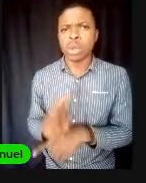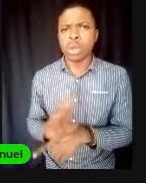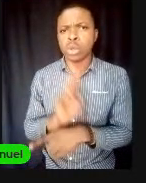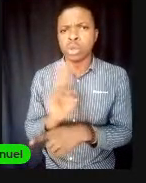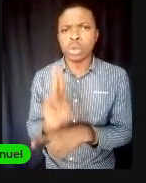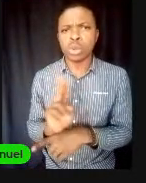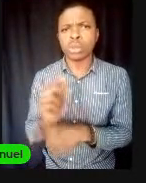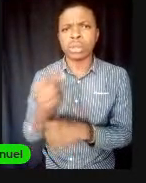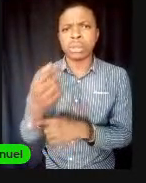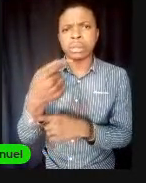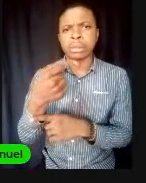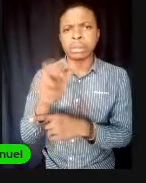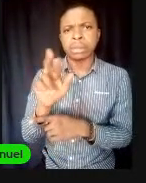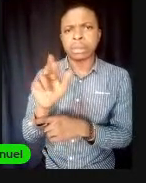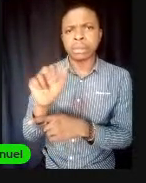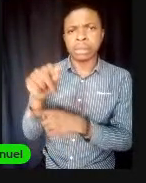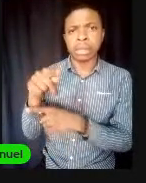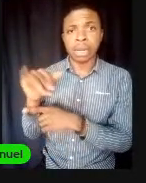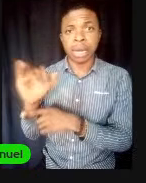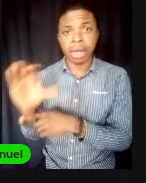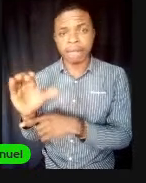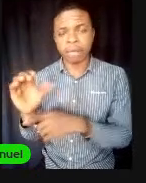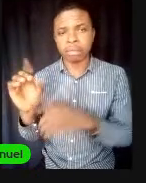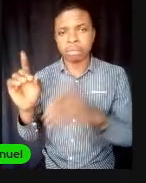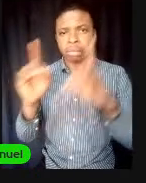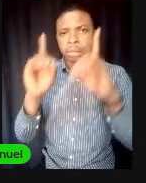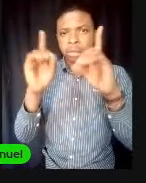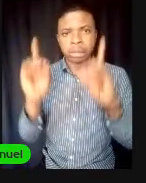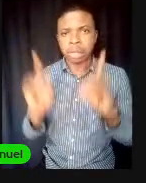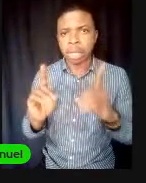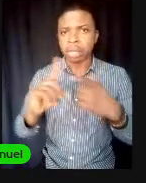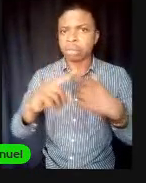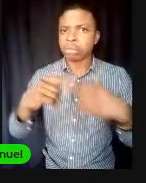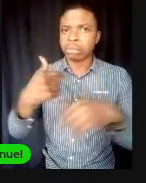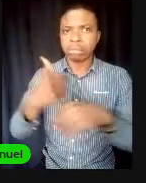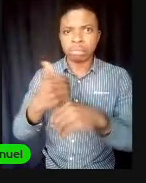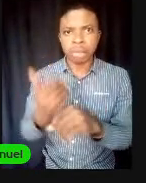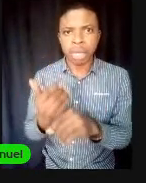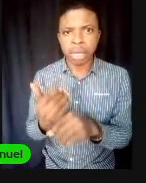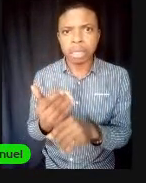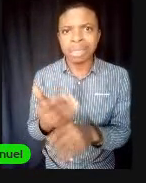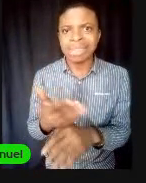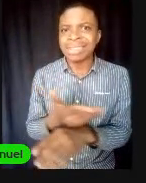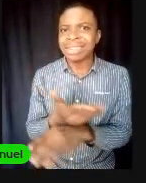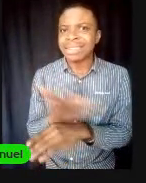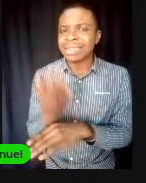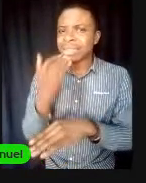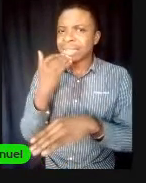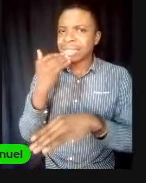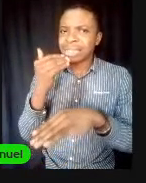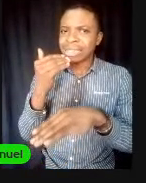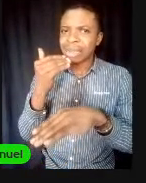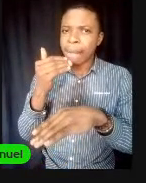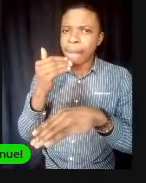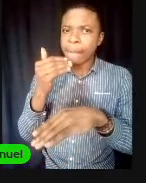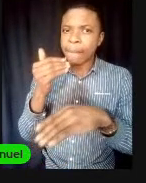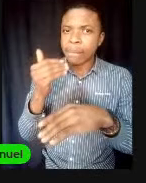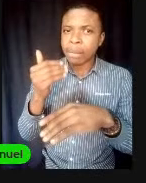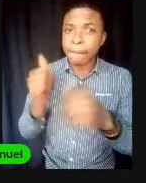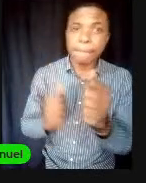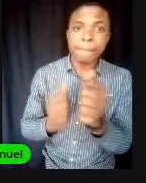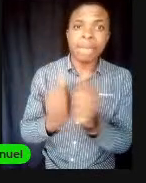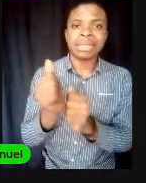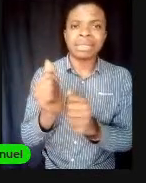send different messages, okay, they are sending a different messages. An award is sending a message that this